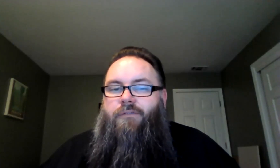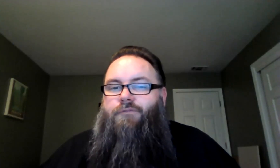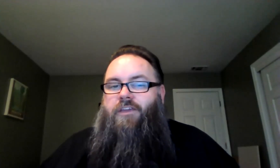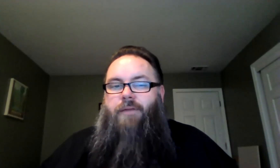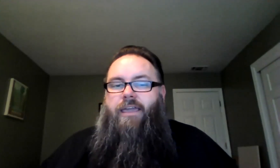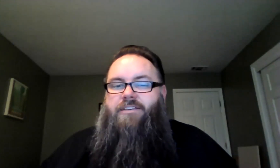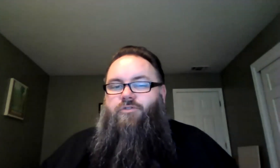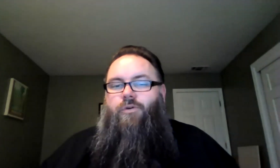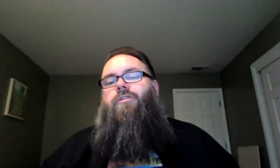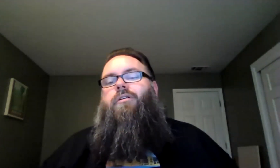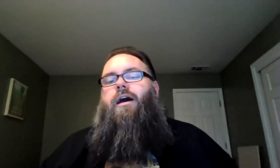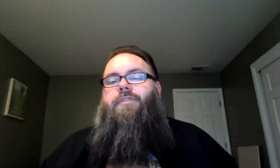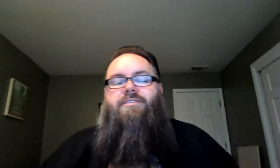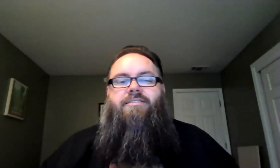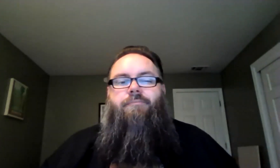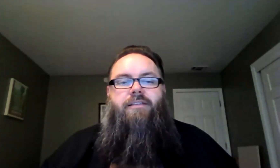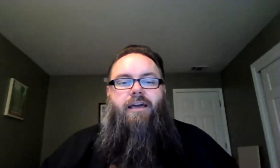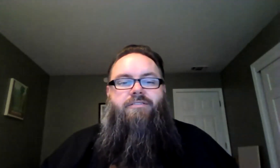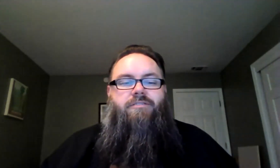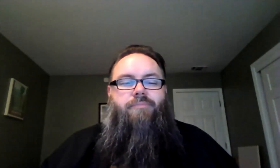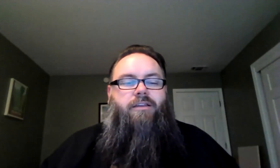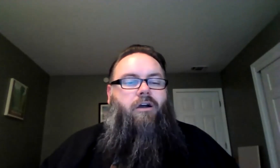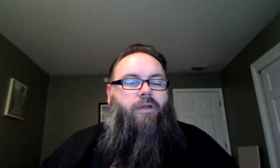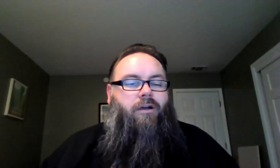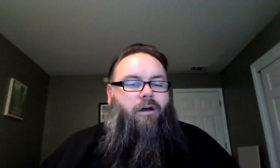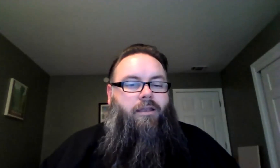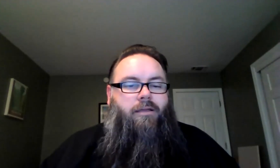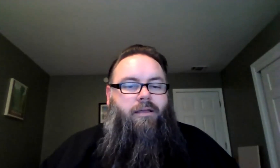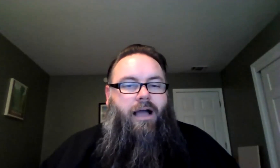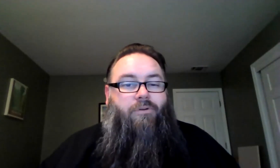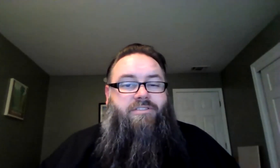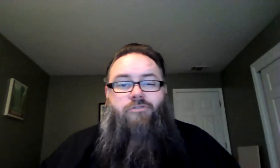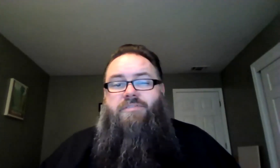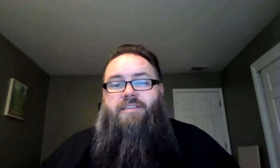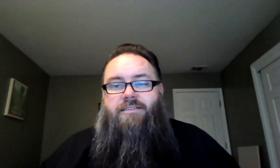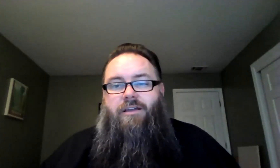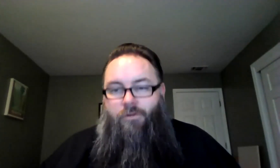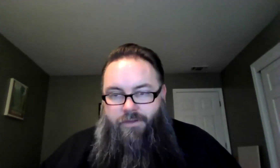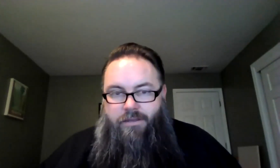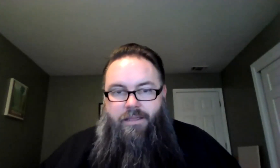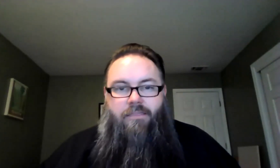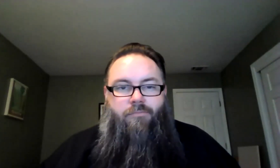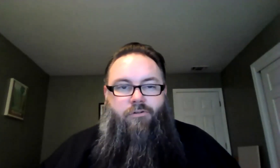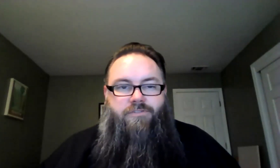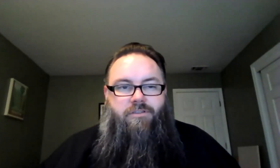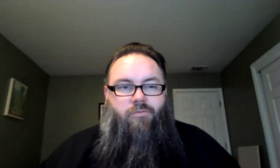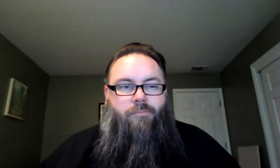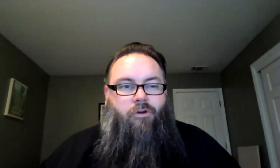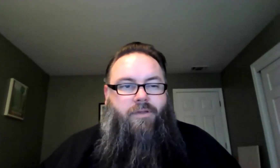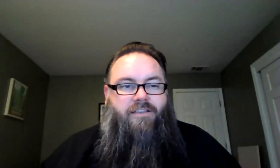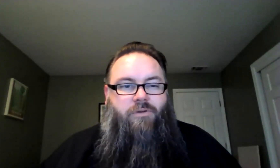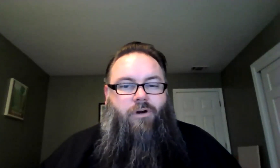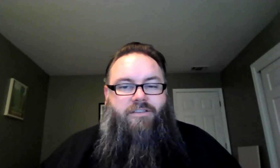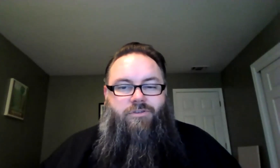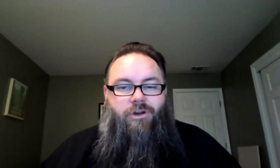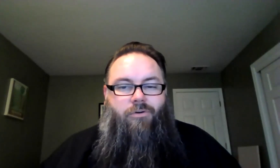any feedback as to whether or not this is something that has been going on I would assume since COVID and the move to the